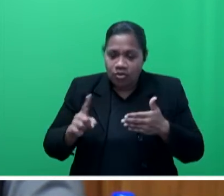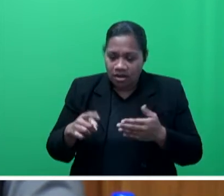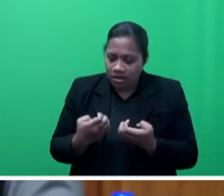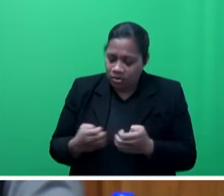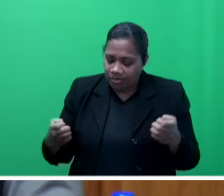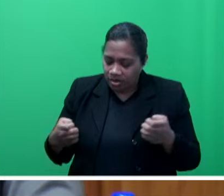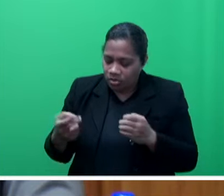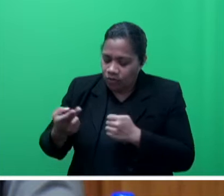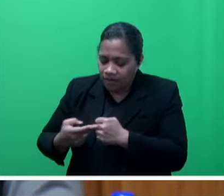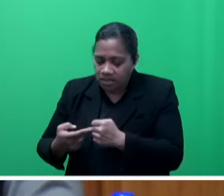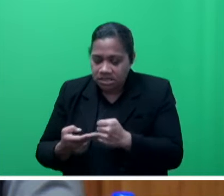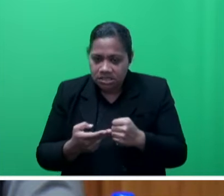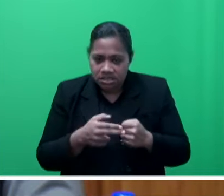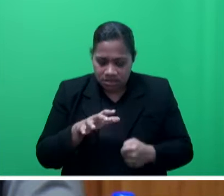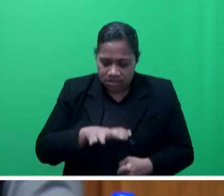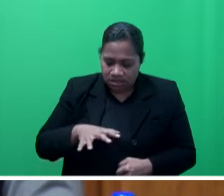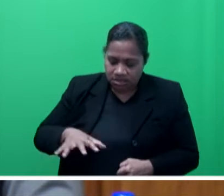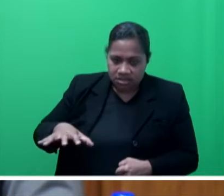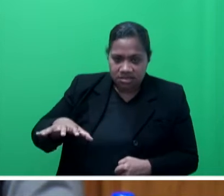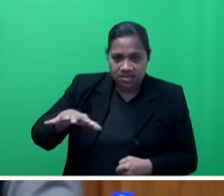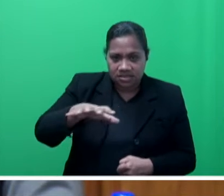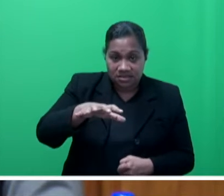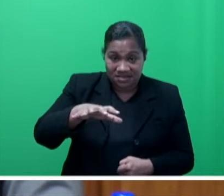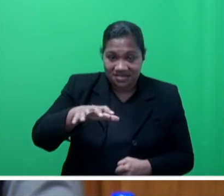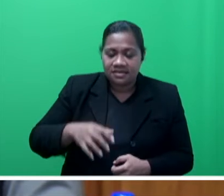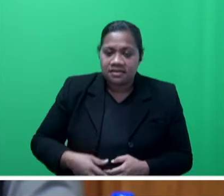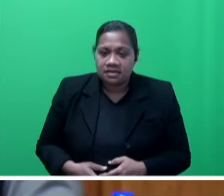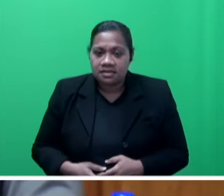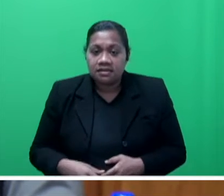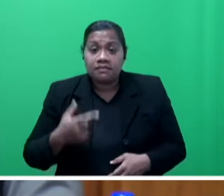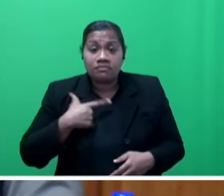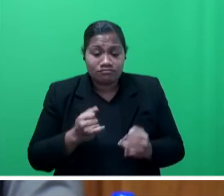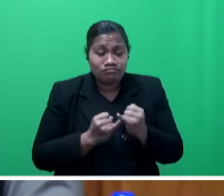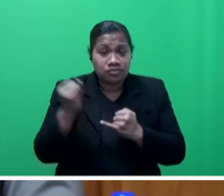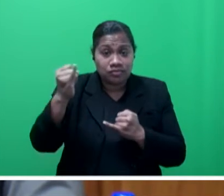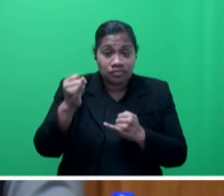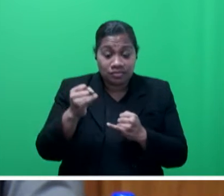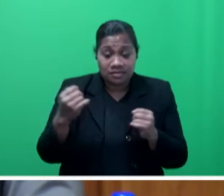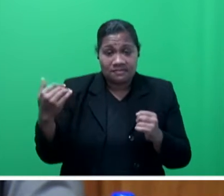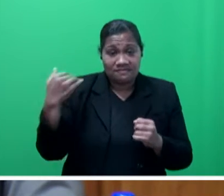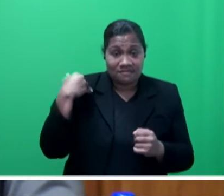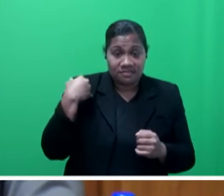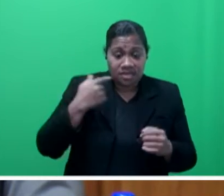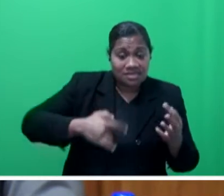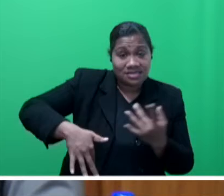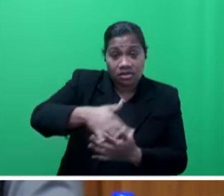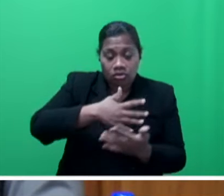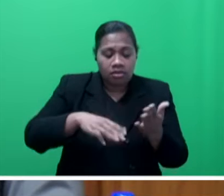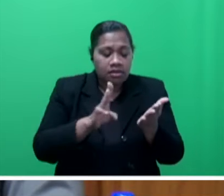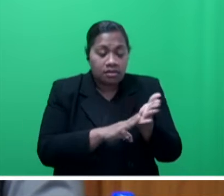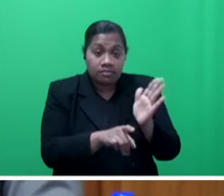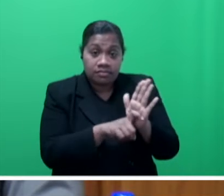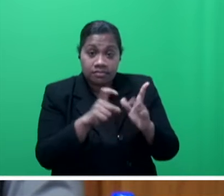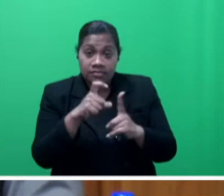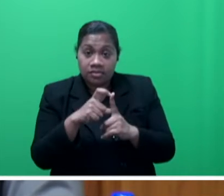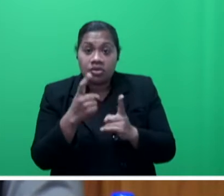around the boreholes. So because of the severe impact of the tropical cyclones, the MRD put together a